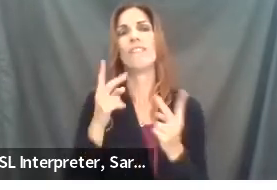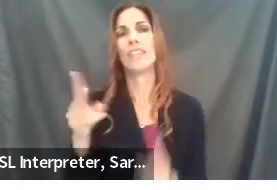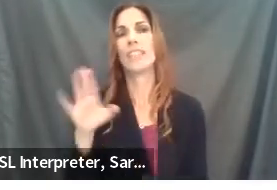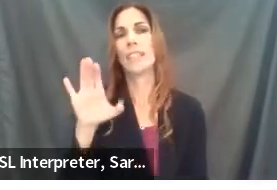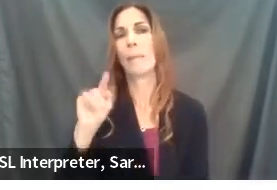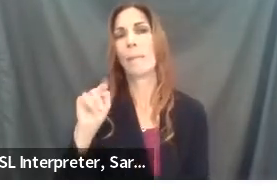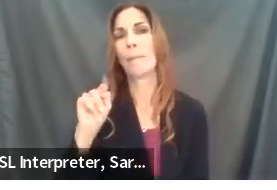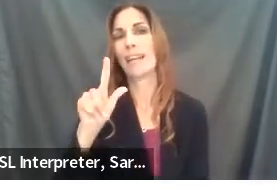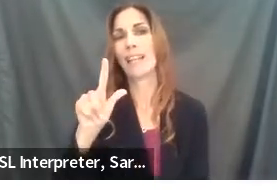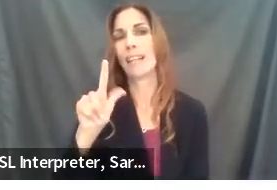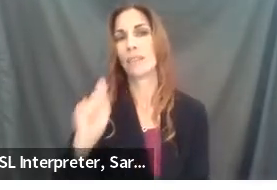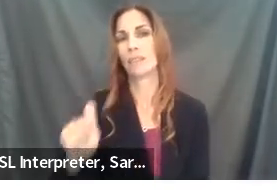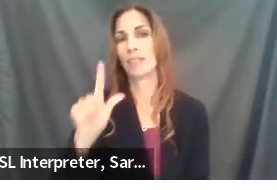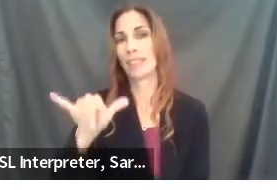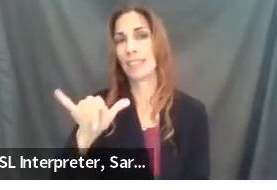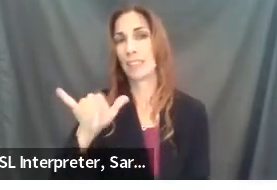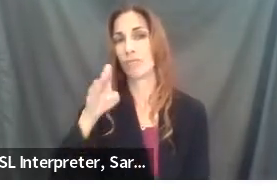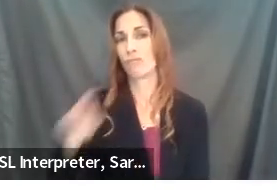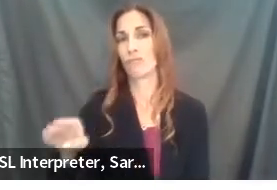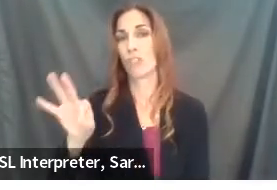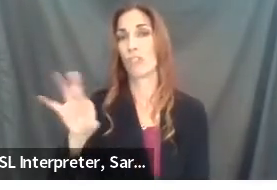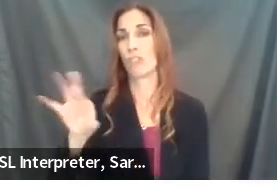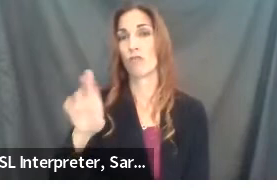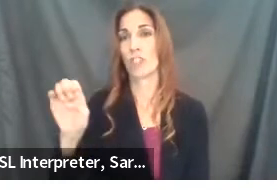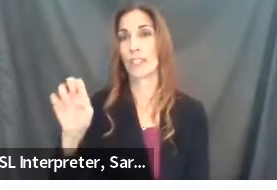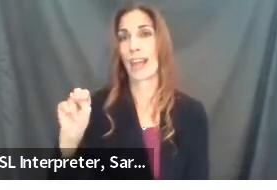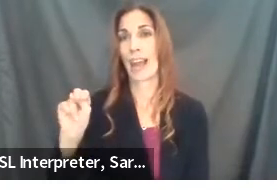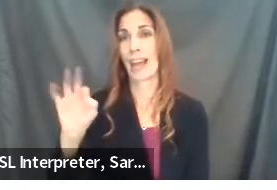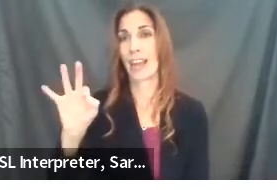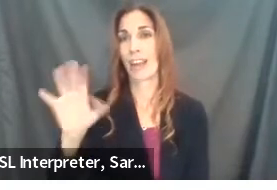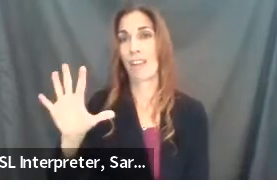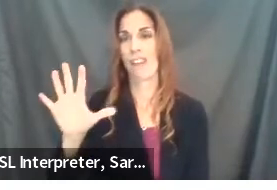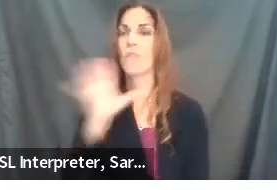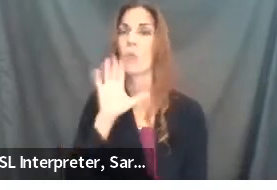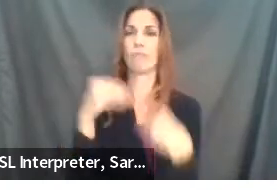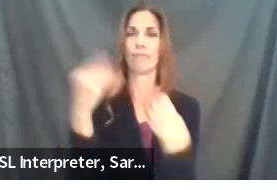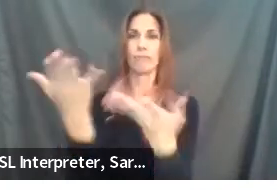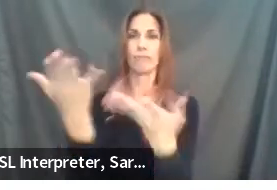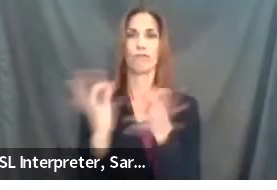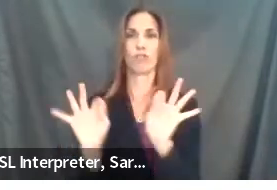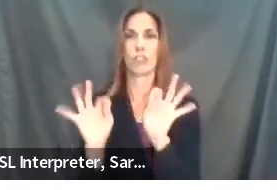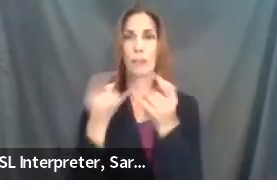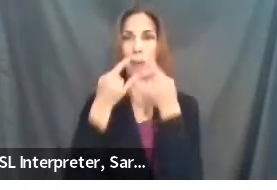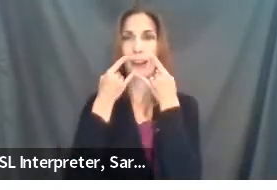bit.ly/free N95s to receive free masks.